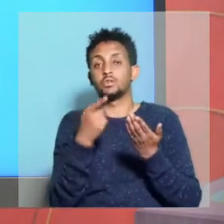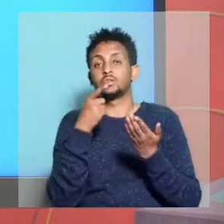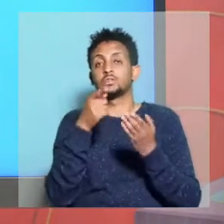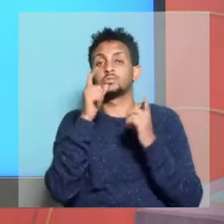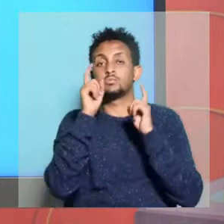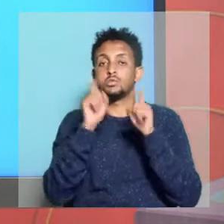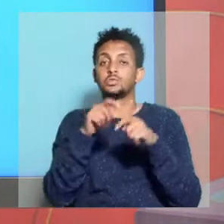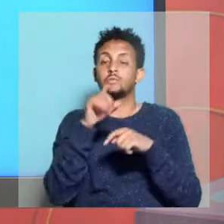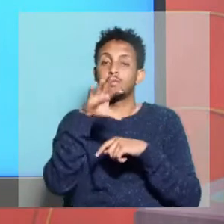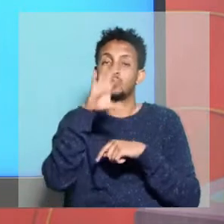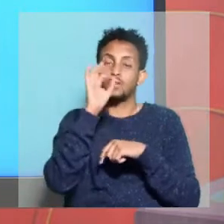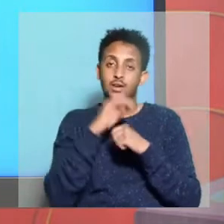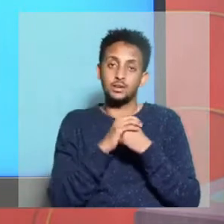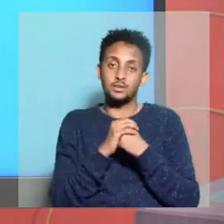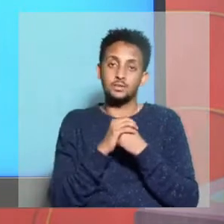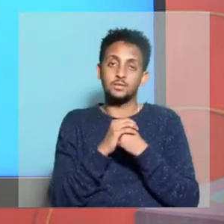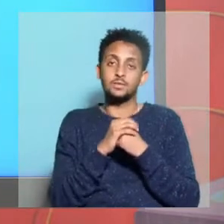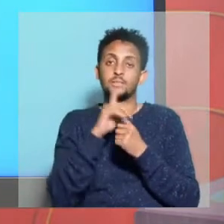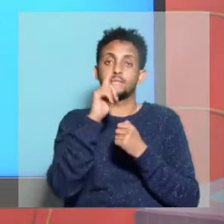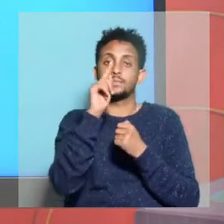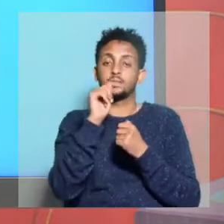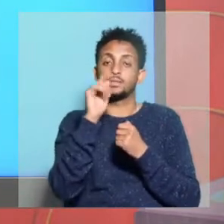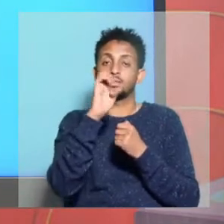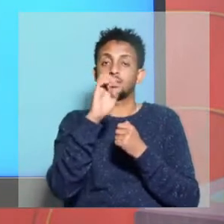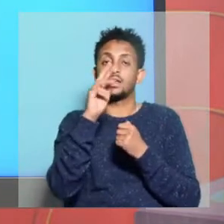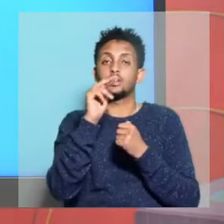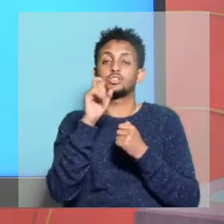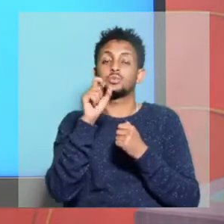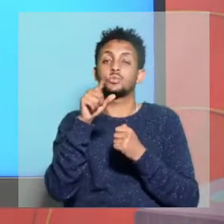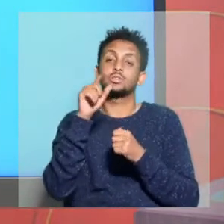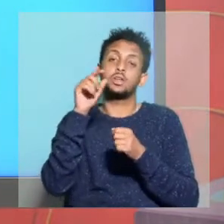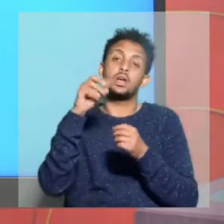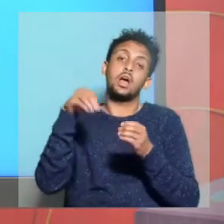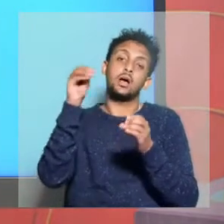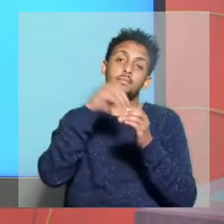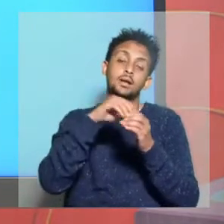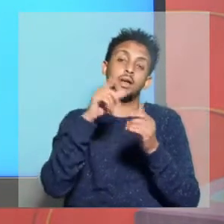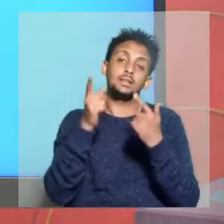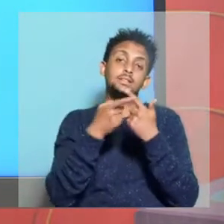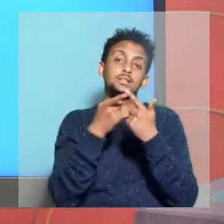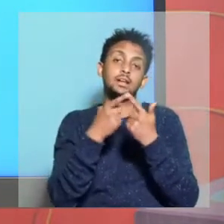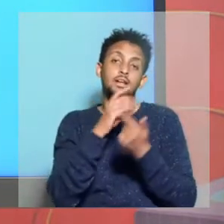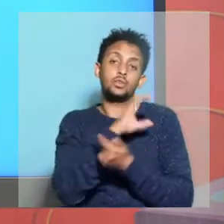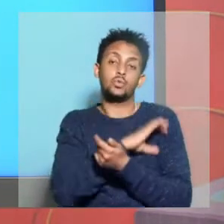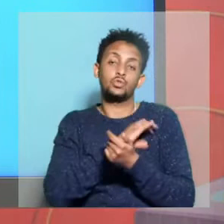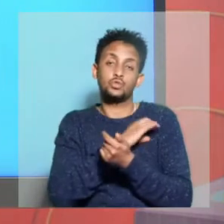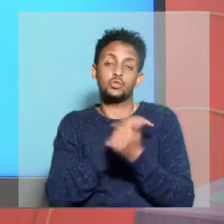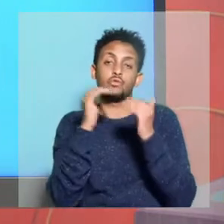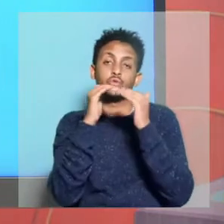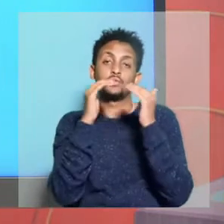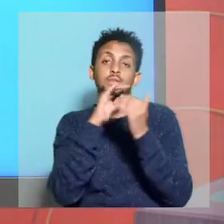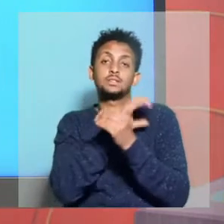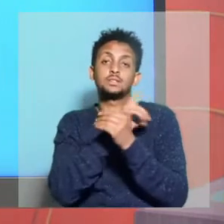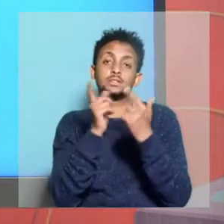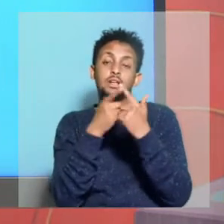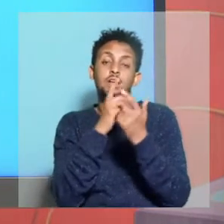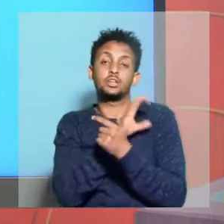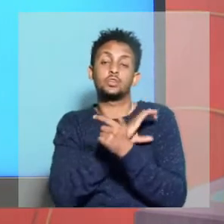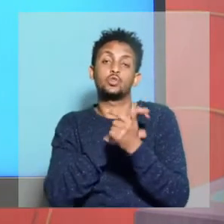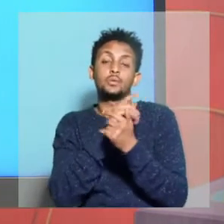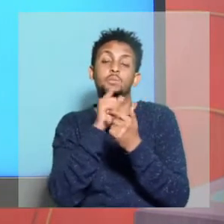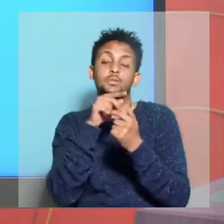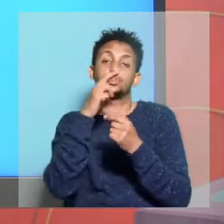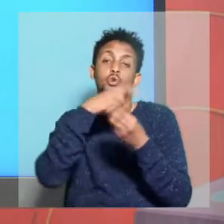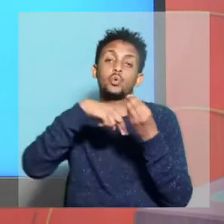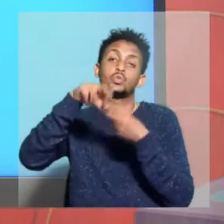it's possible to find tension. It's possible to apply the second conditions of equilibrium. The second conditions of equilibrium